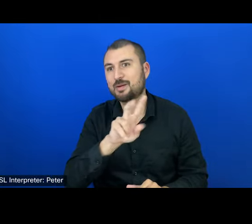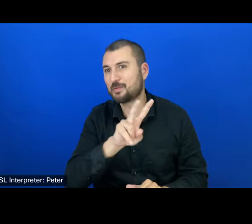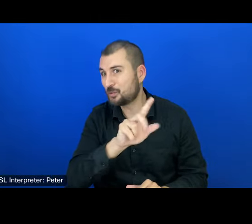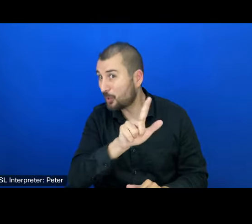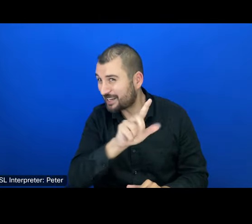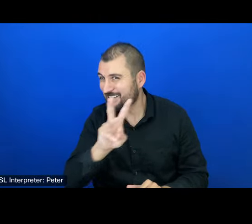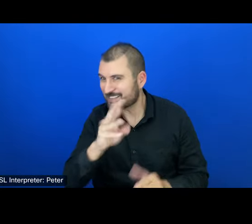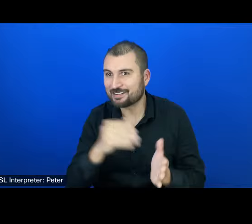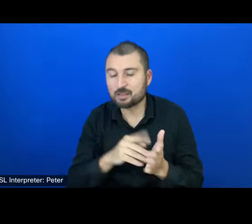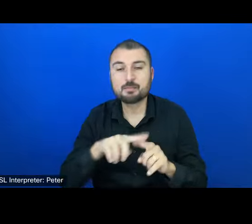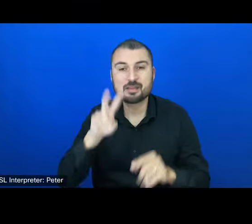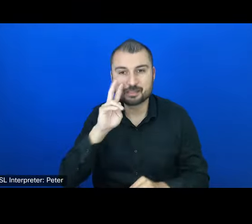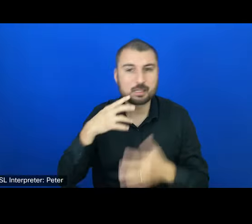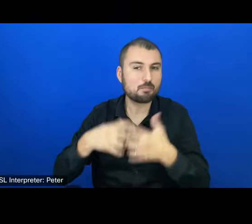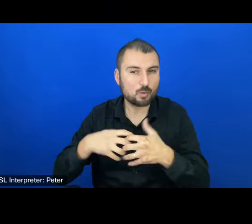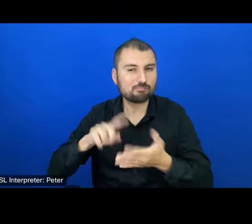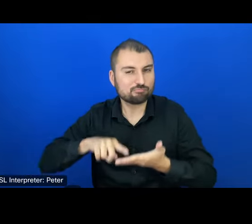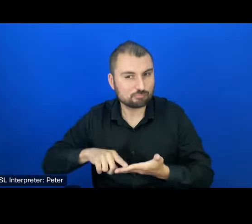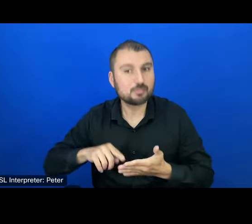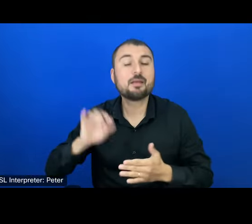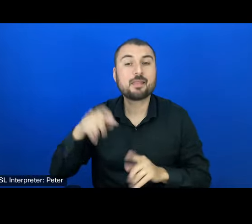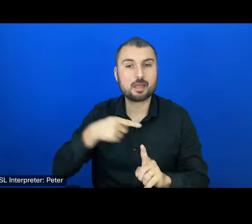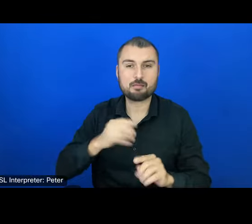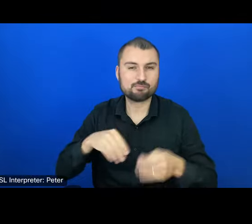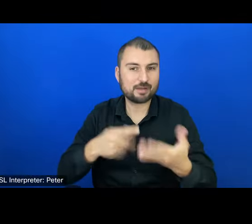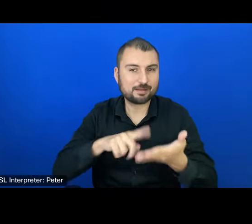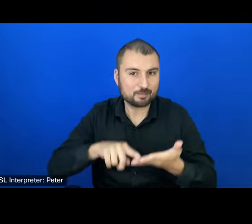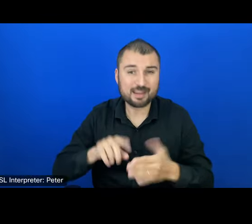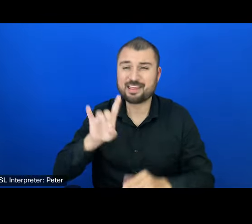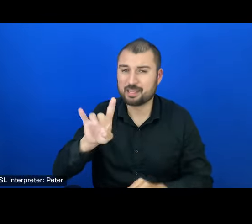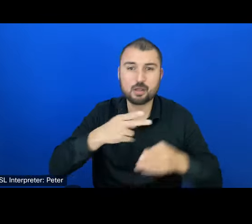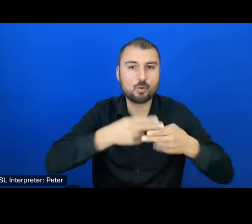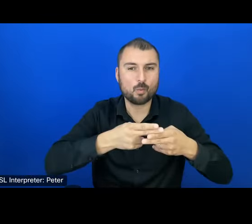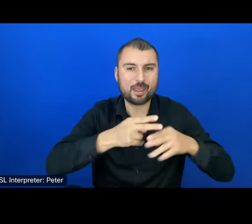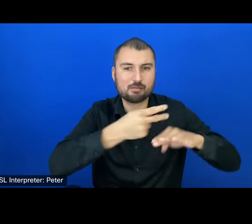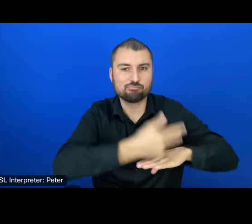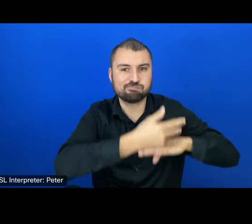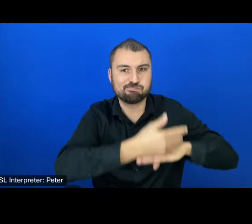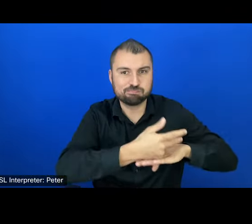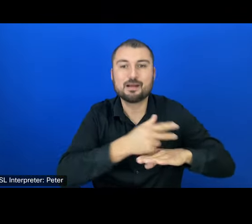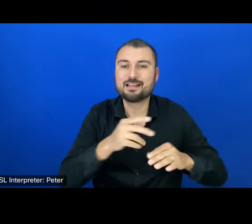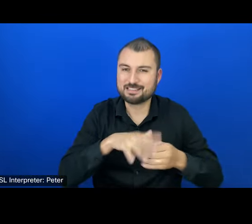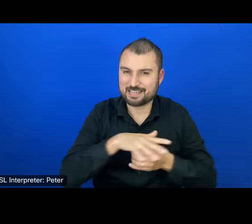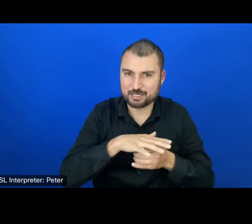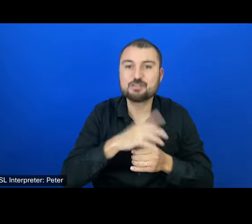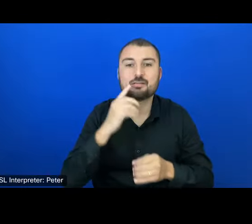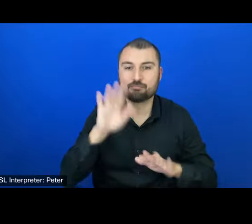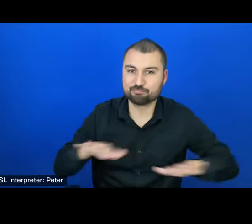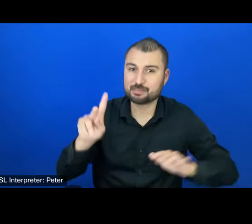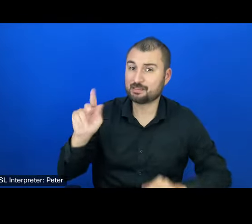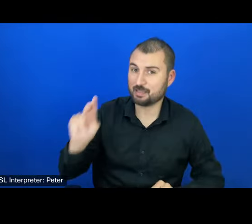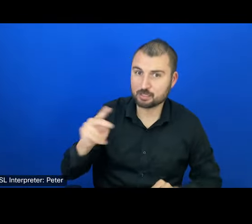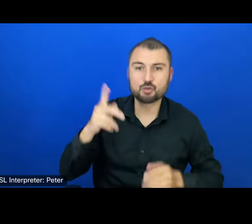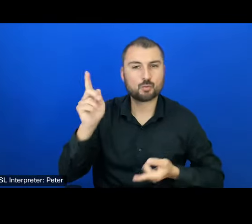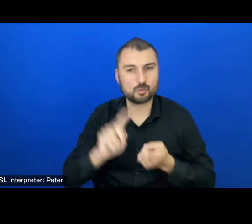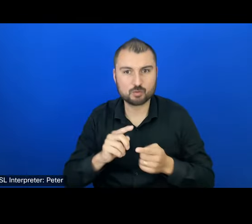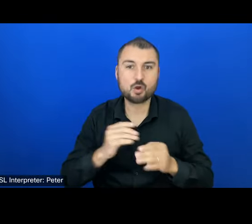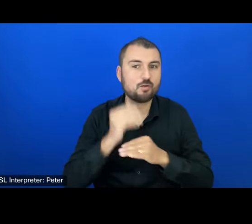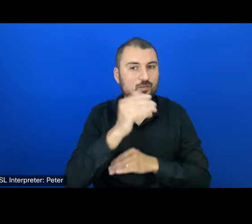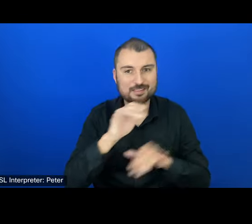carrier inspection program provides inspections at 8 weigh stations in Kansas to reduce usage of oversized, overweight,